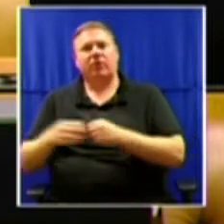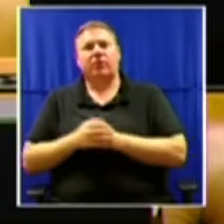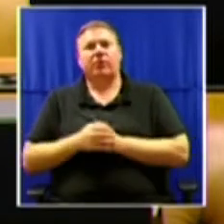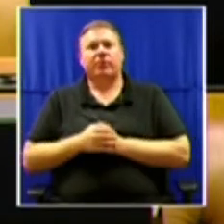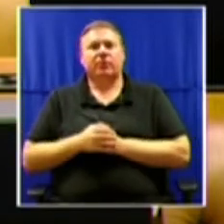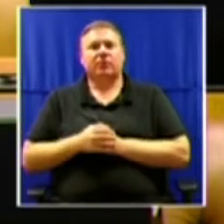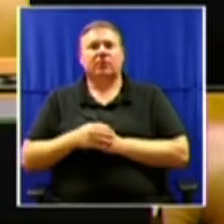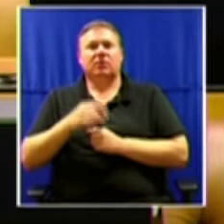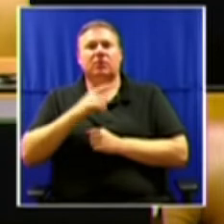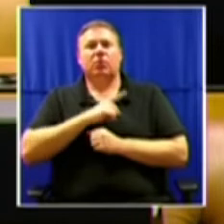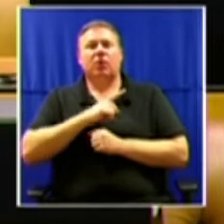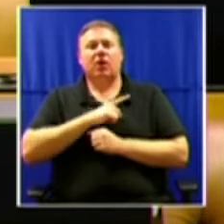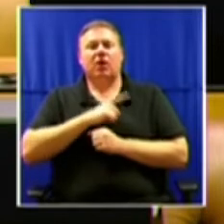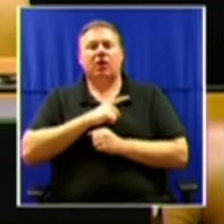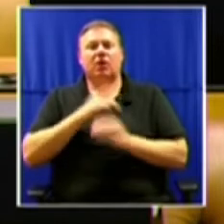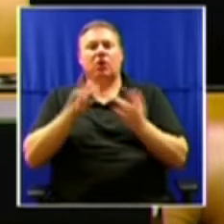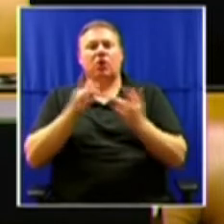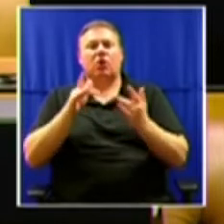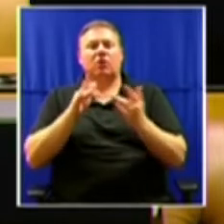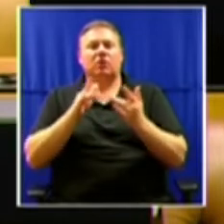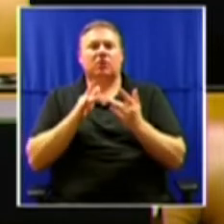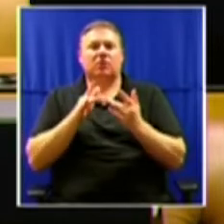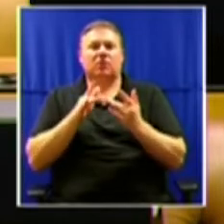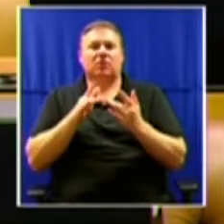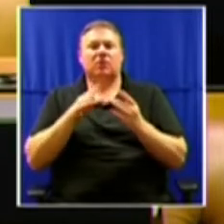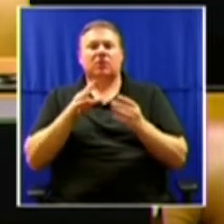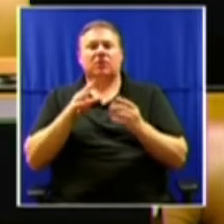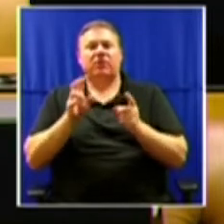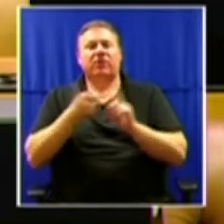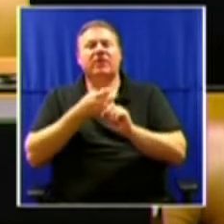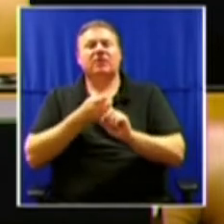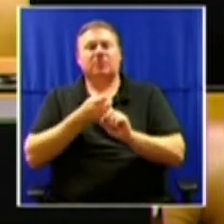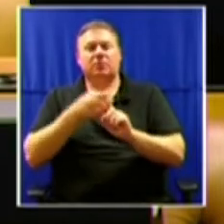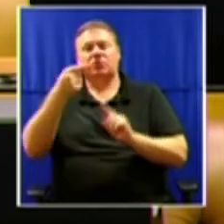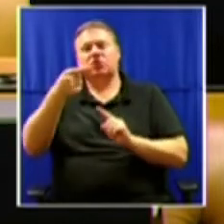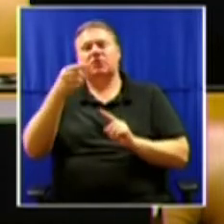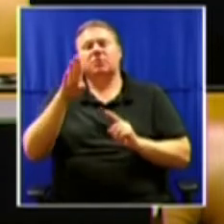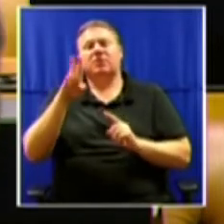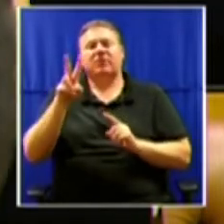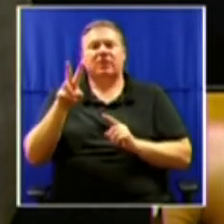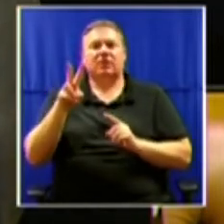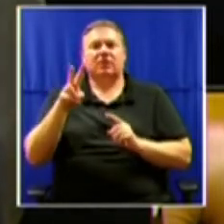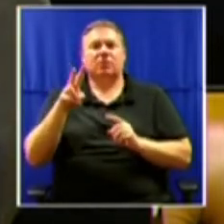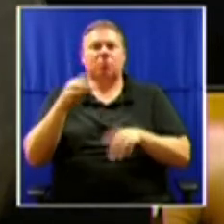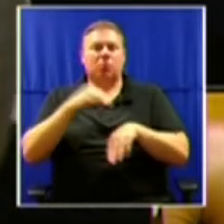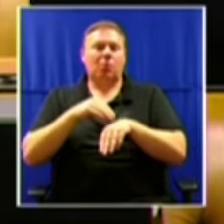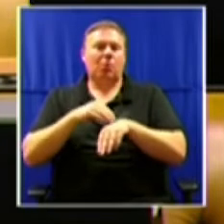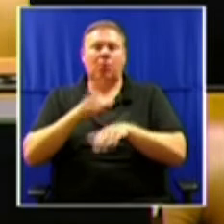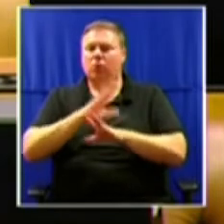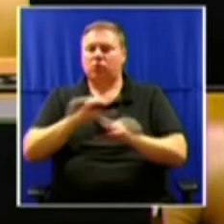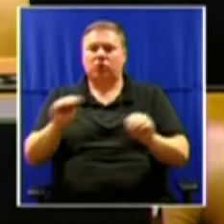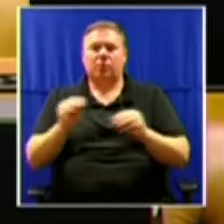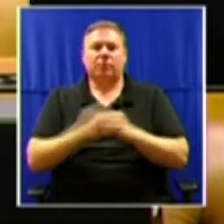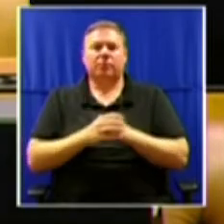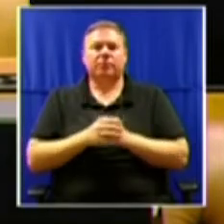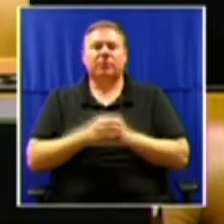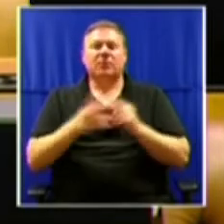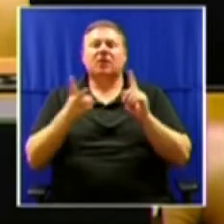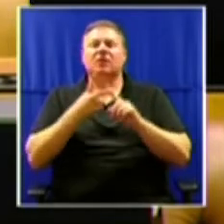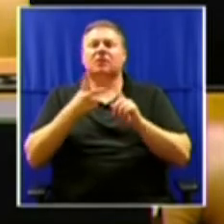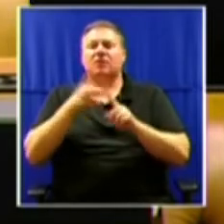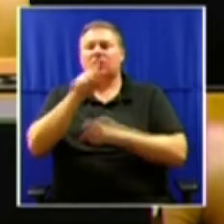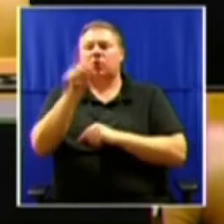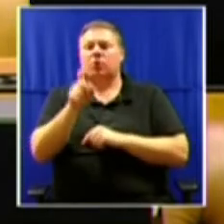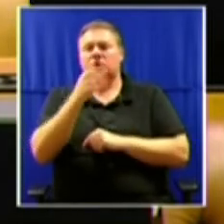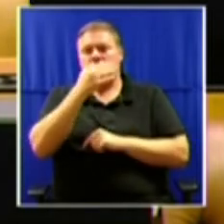in contact with the victims of gender-based violence. To the second question, we